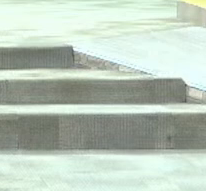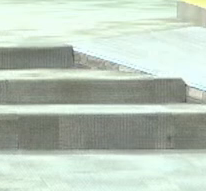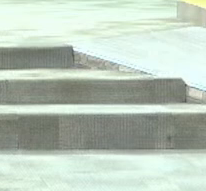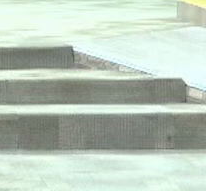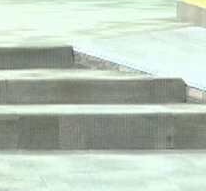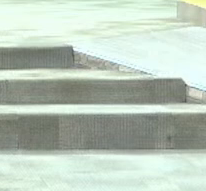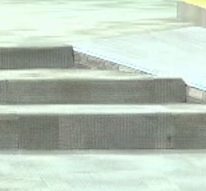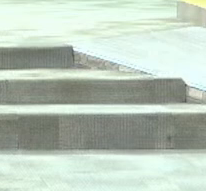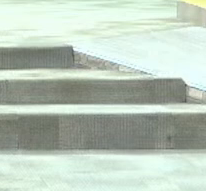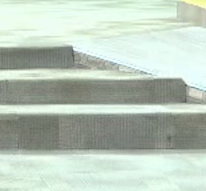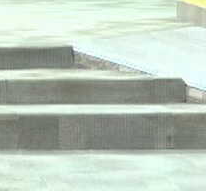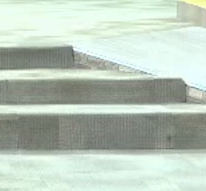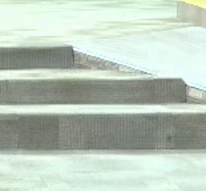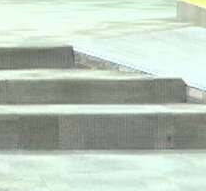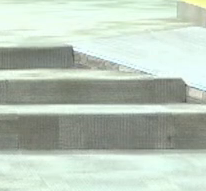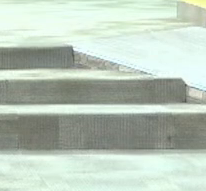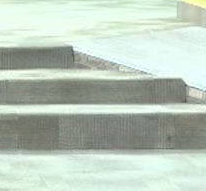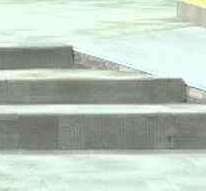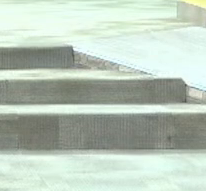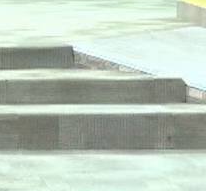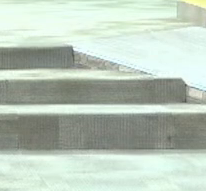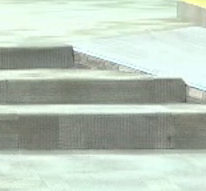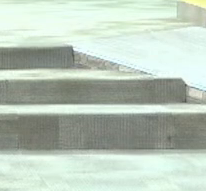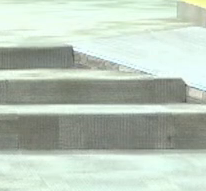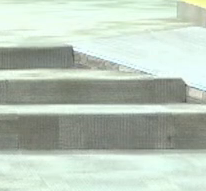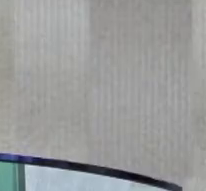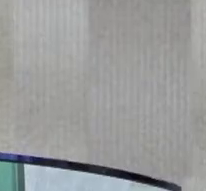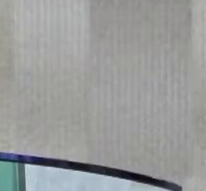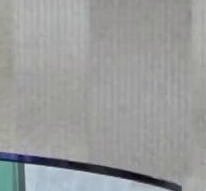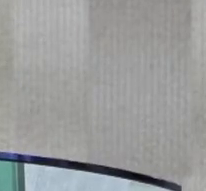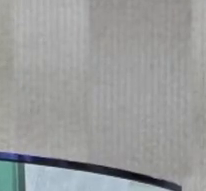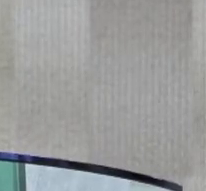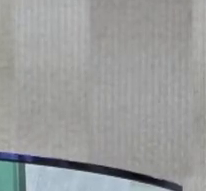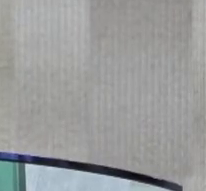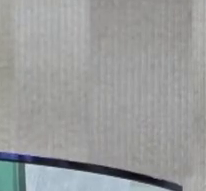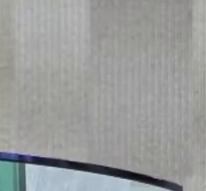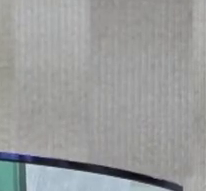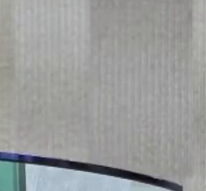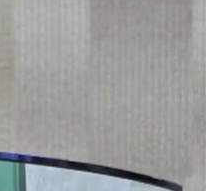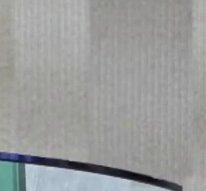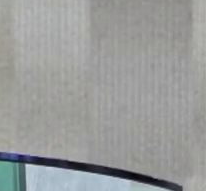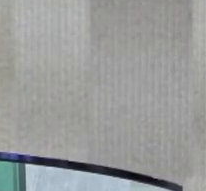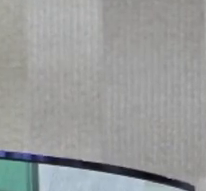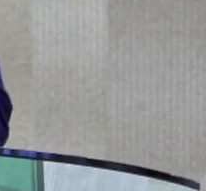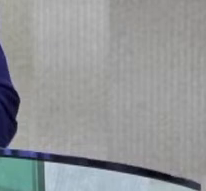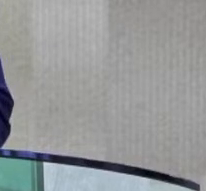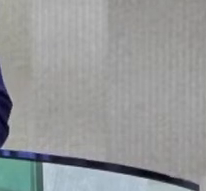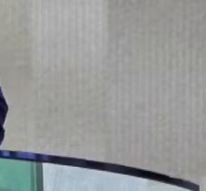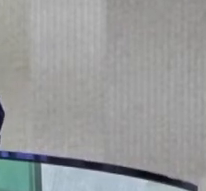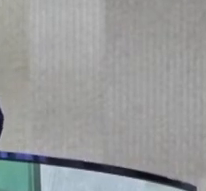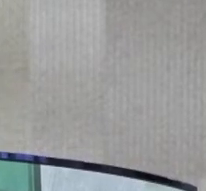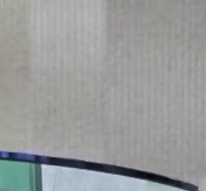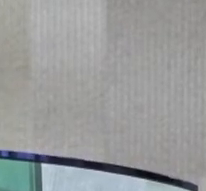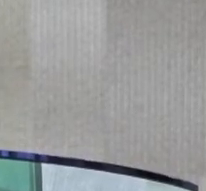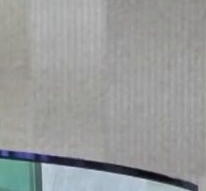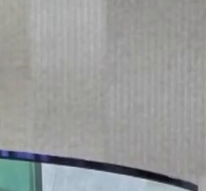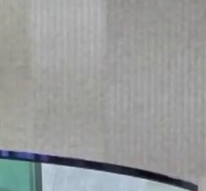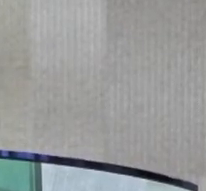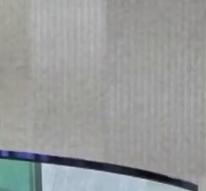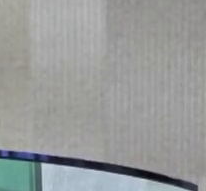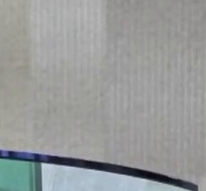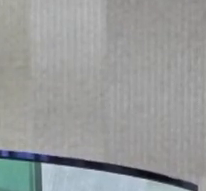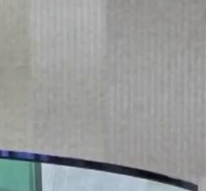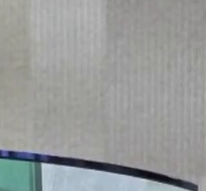Good evening, church. Good evening. The Lord is good. And all the time,